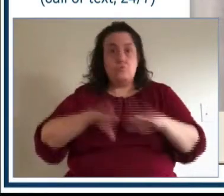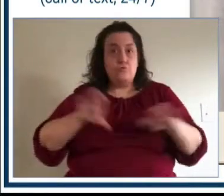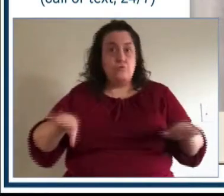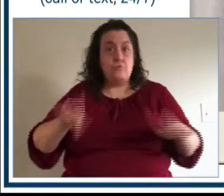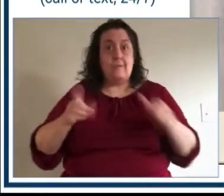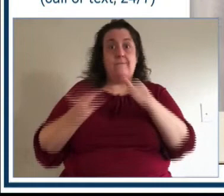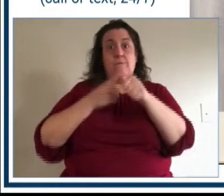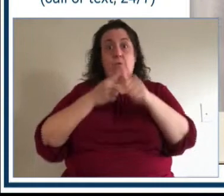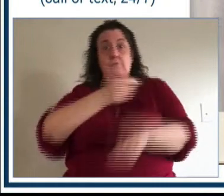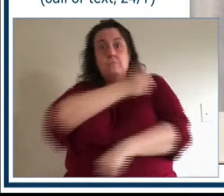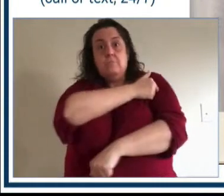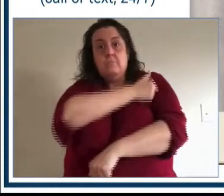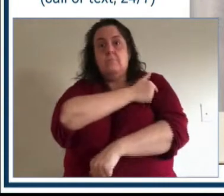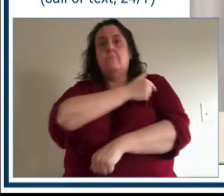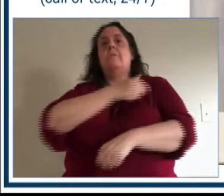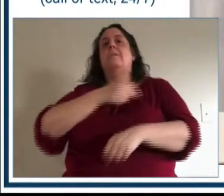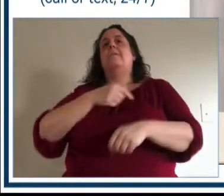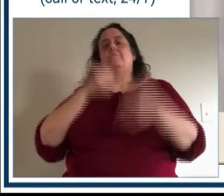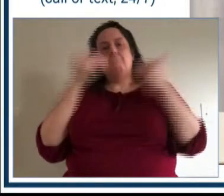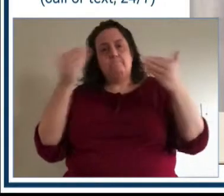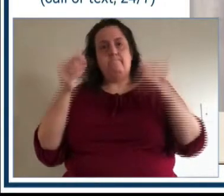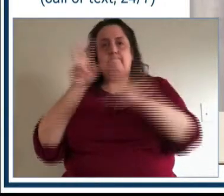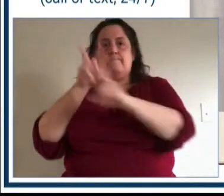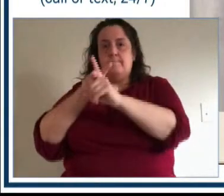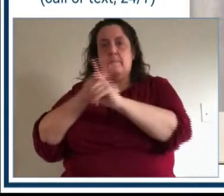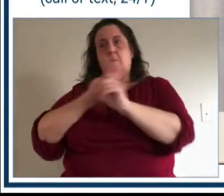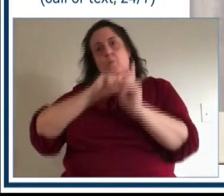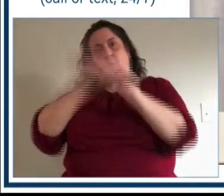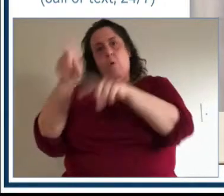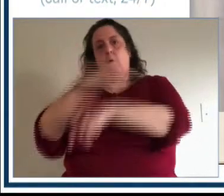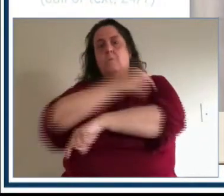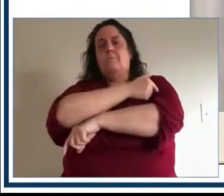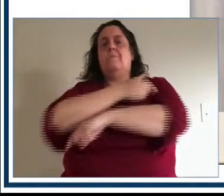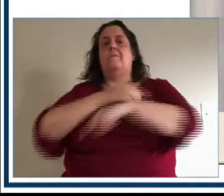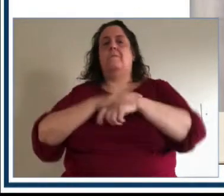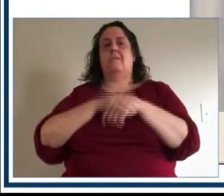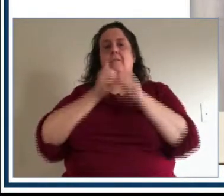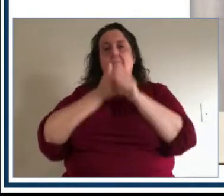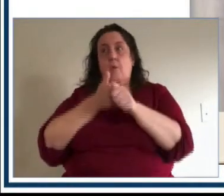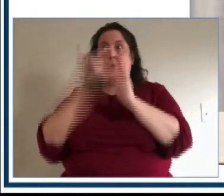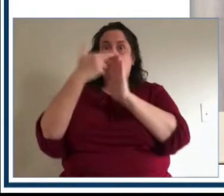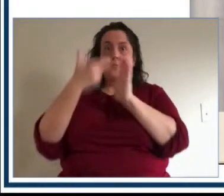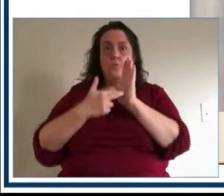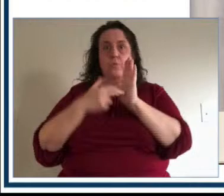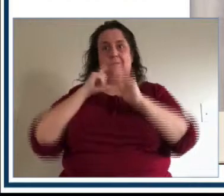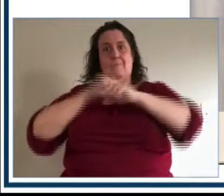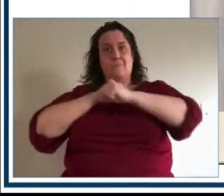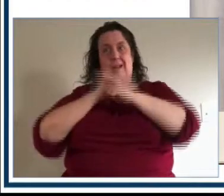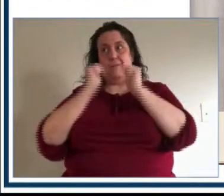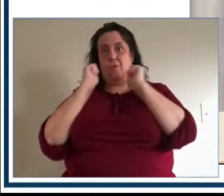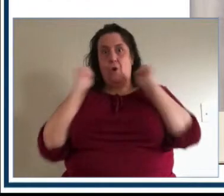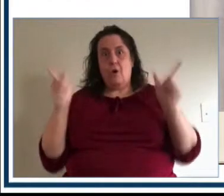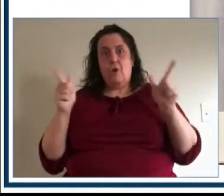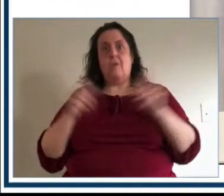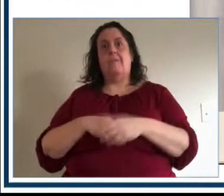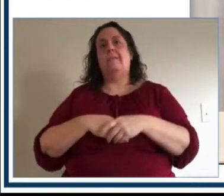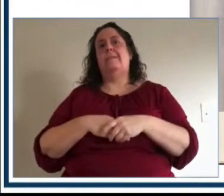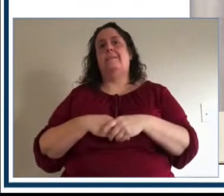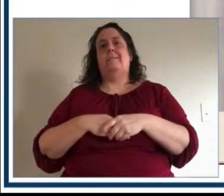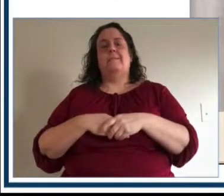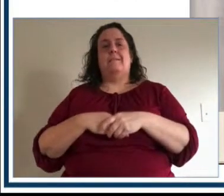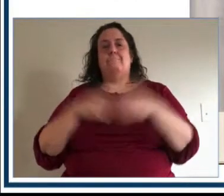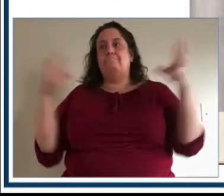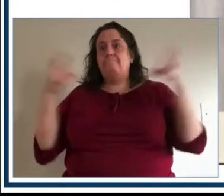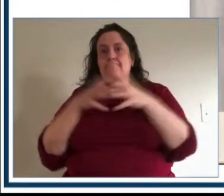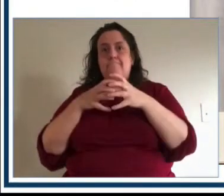that are being put in place to protect all of us. Wear your mask, respect the gathering limits and physical